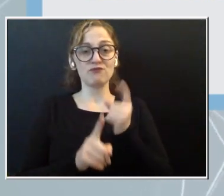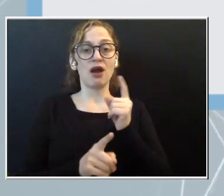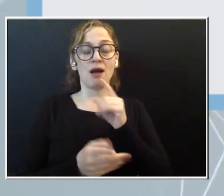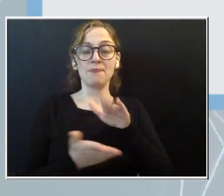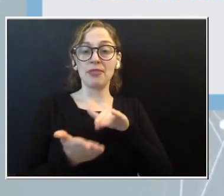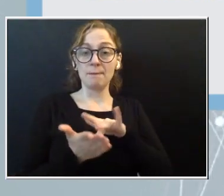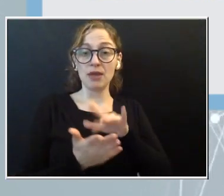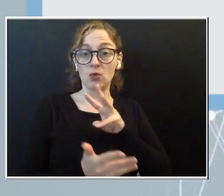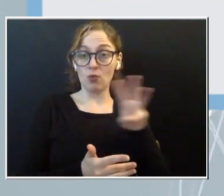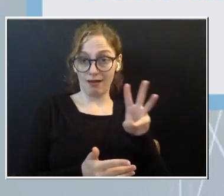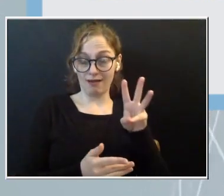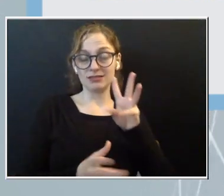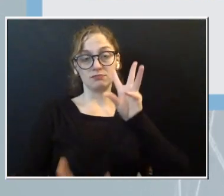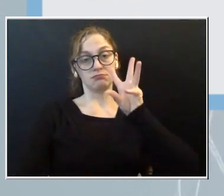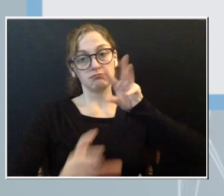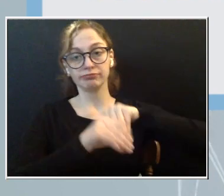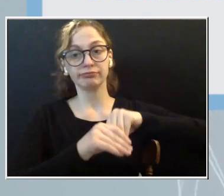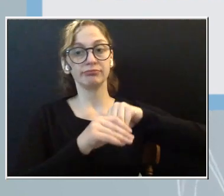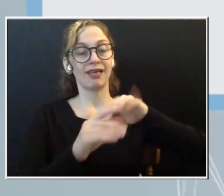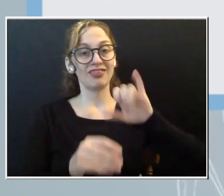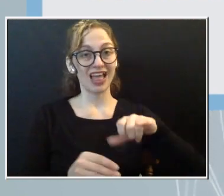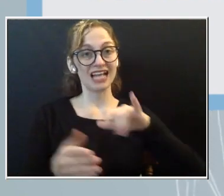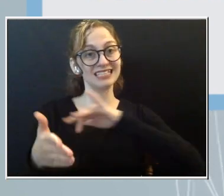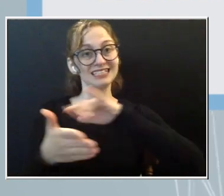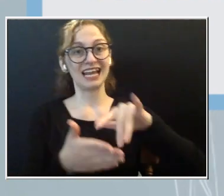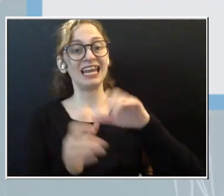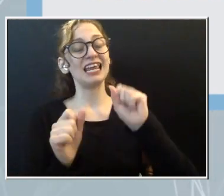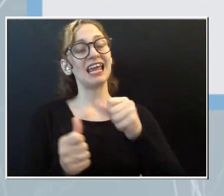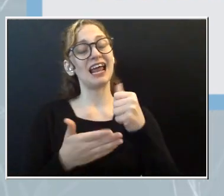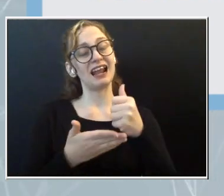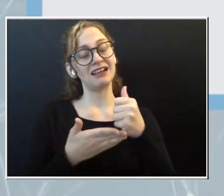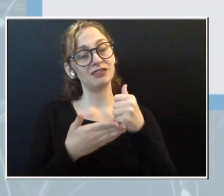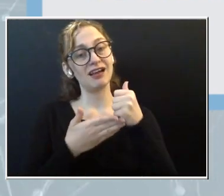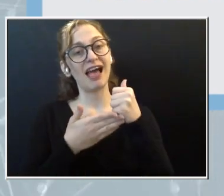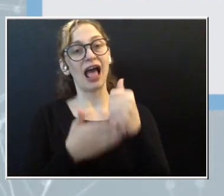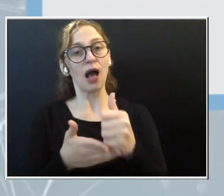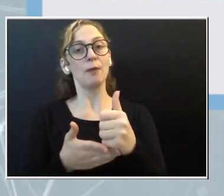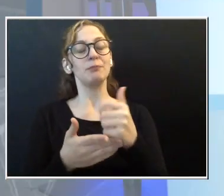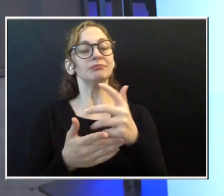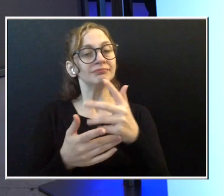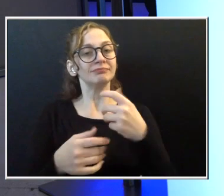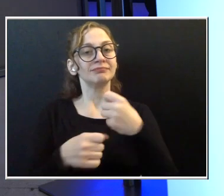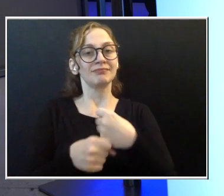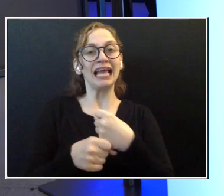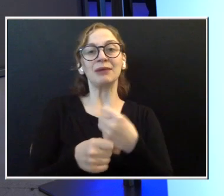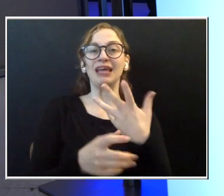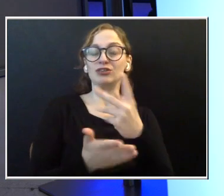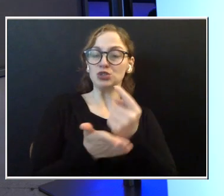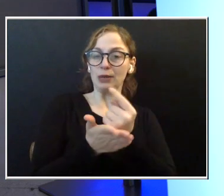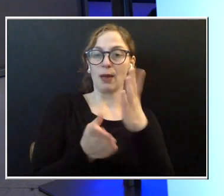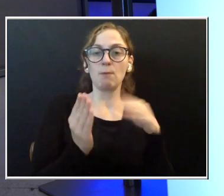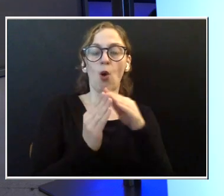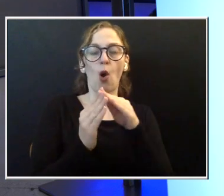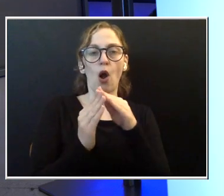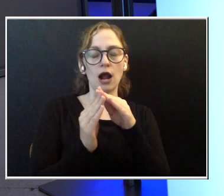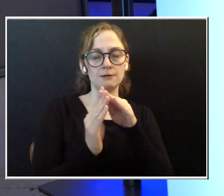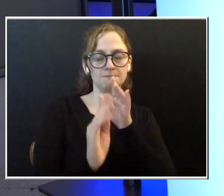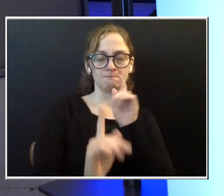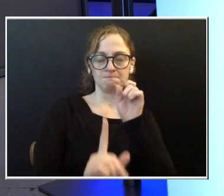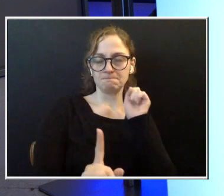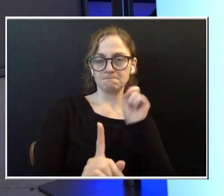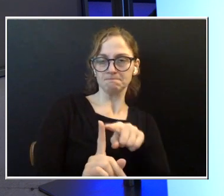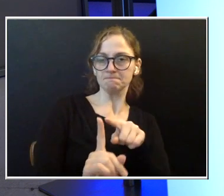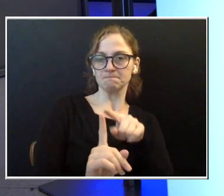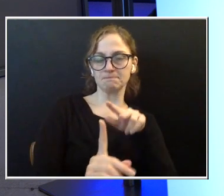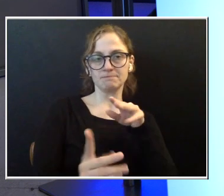precision medicine treatments tailored for an individual patient. Tammy, tell us a little bit more about the All of Us research